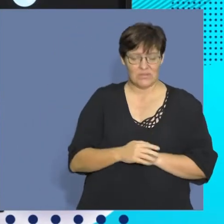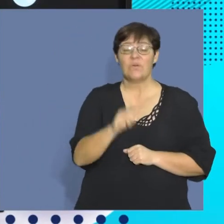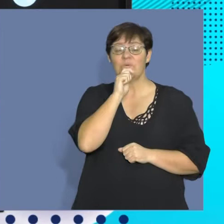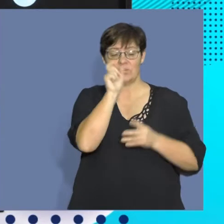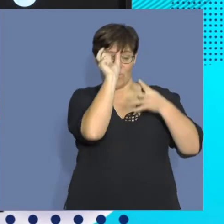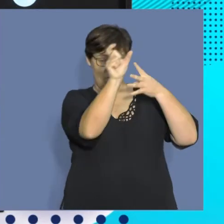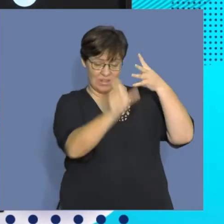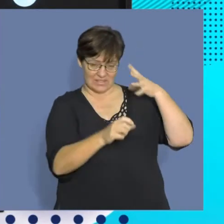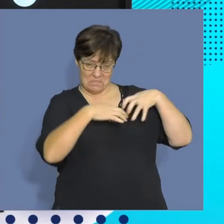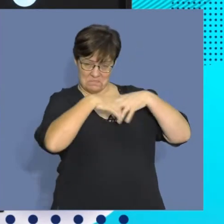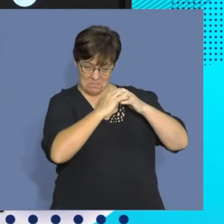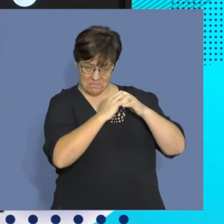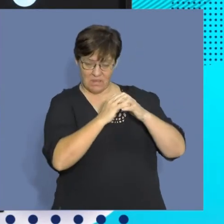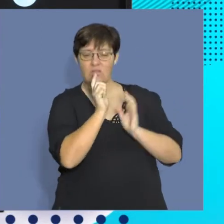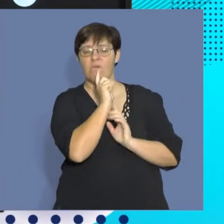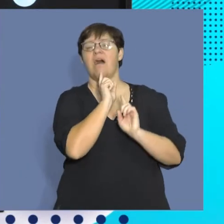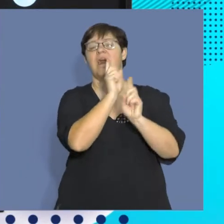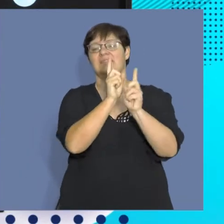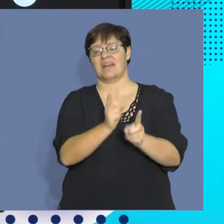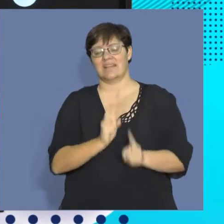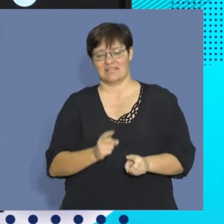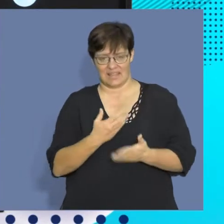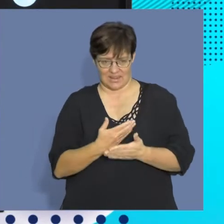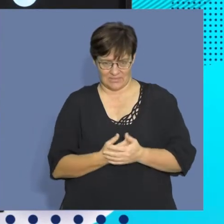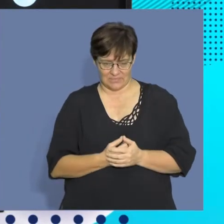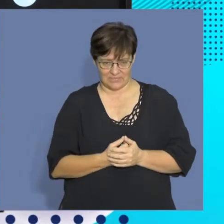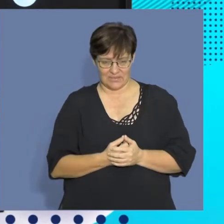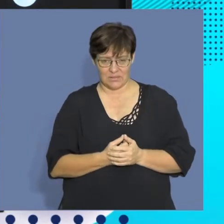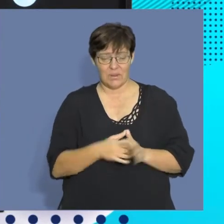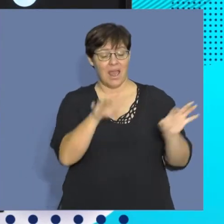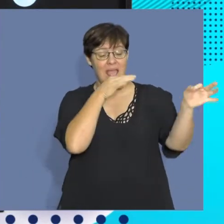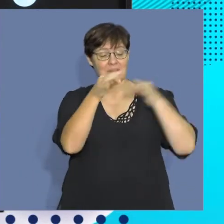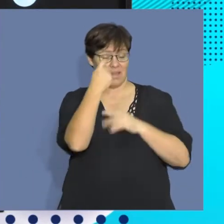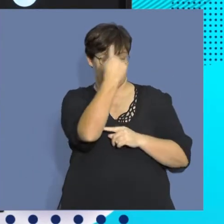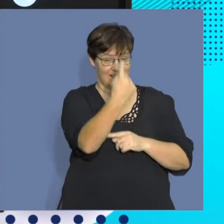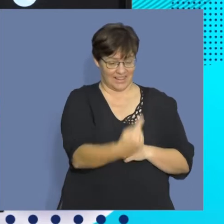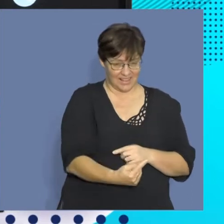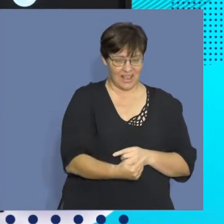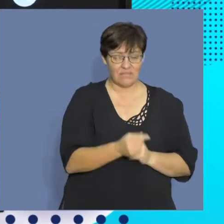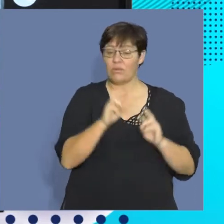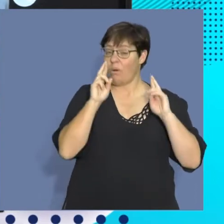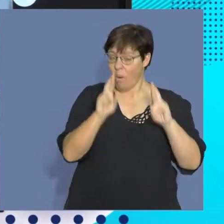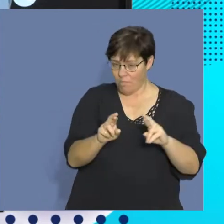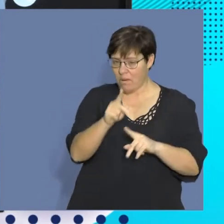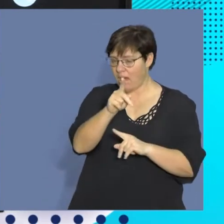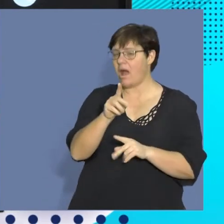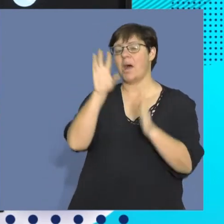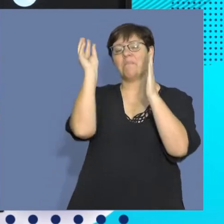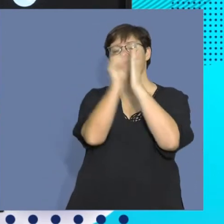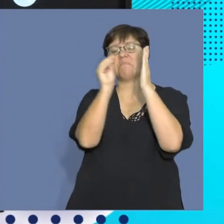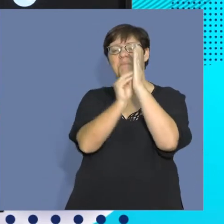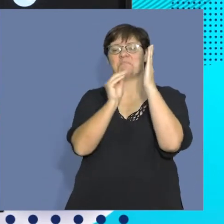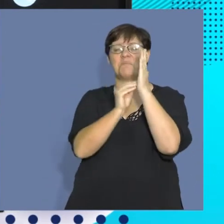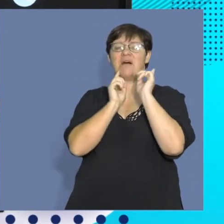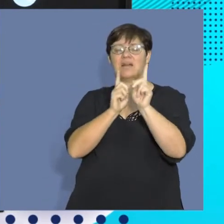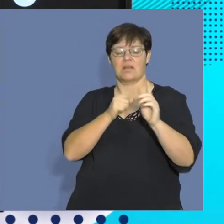of terms that you have created to help you answer these questions. So I'm going to go through these, and I hope that as we do this, that you are able to jot